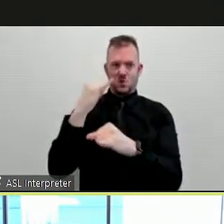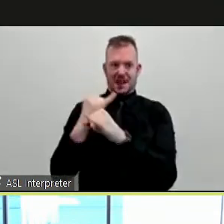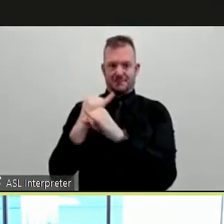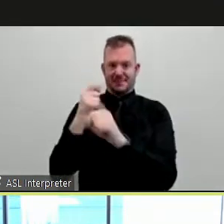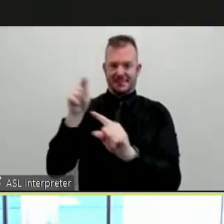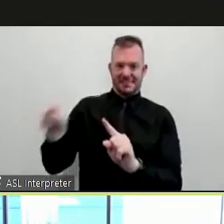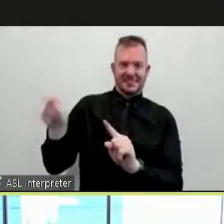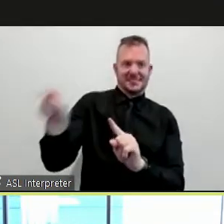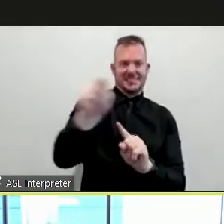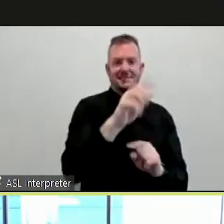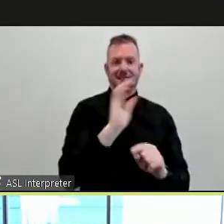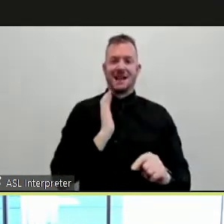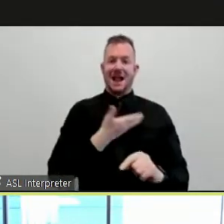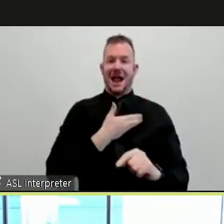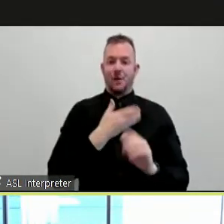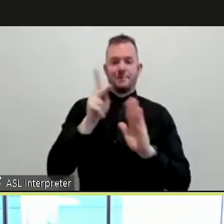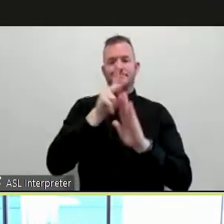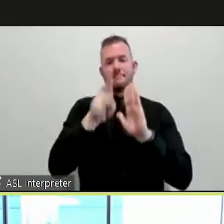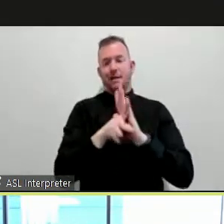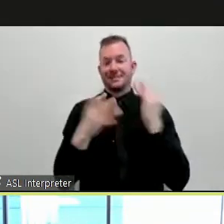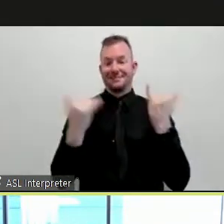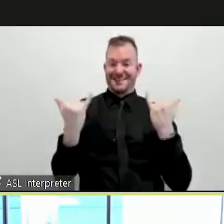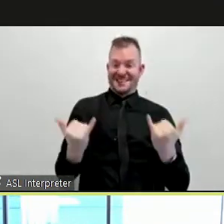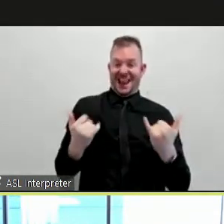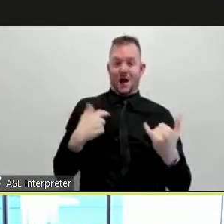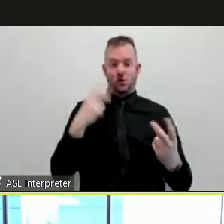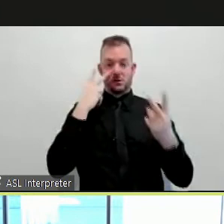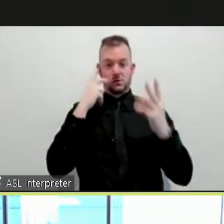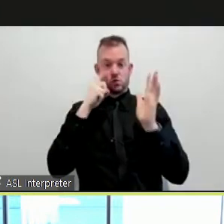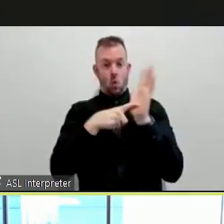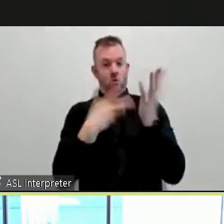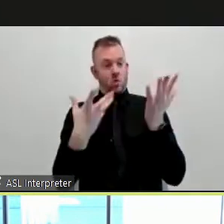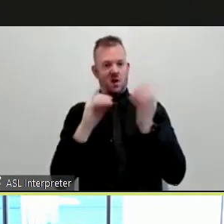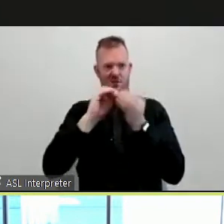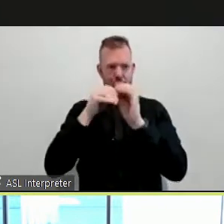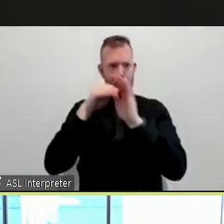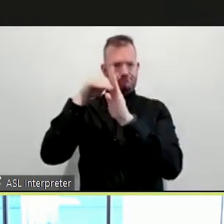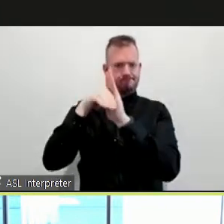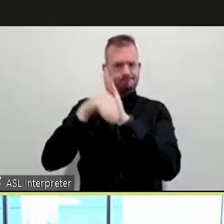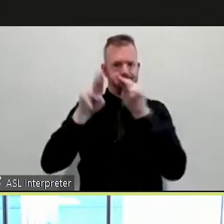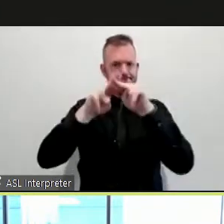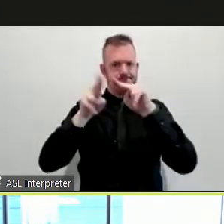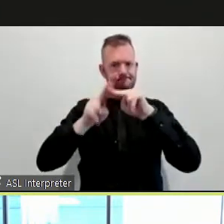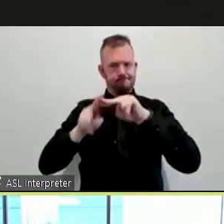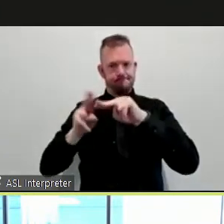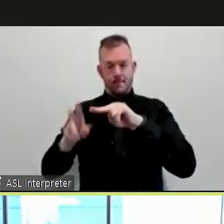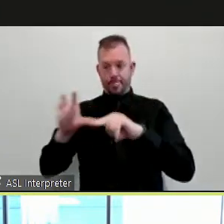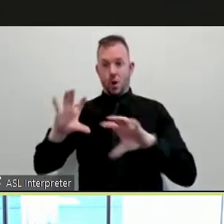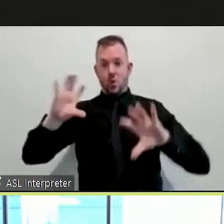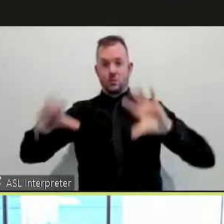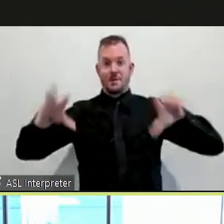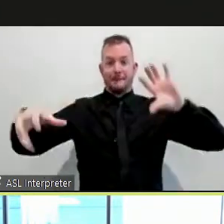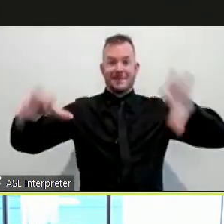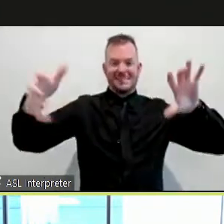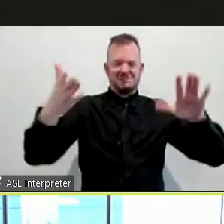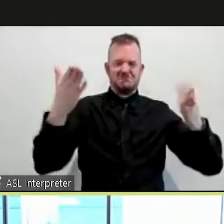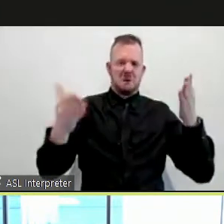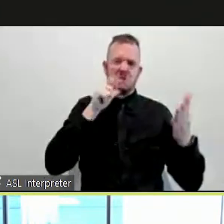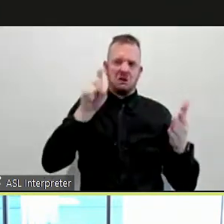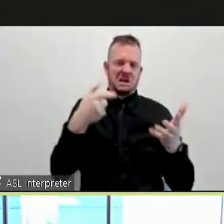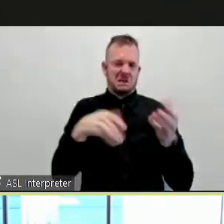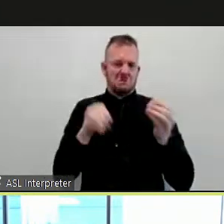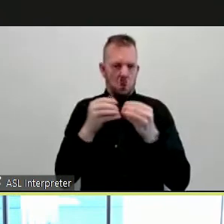our epidemiological models are suggesting that we're going to stay below our hospital capacity. So